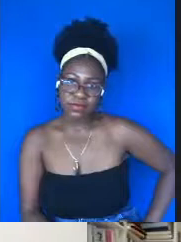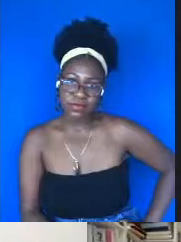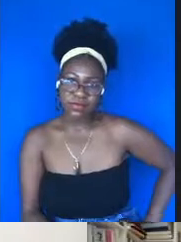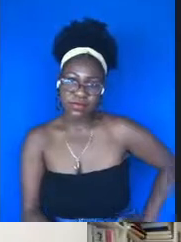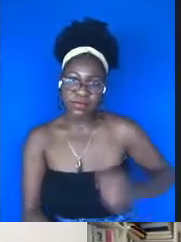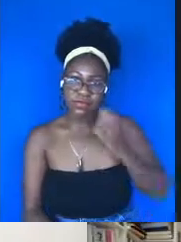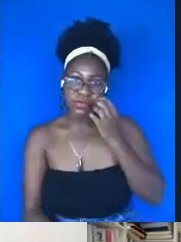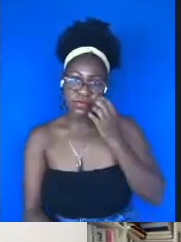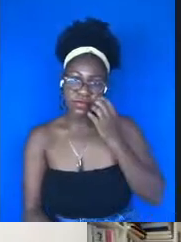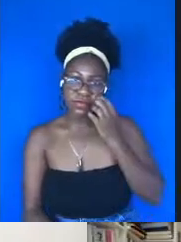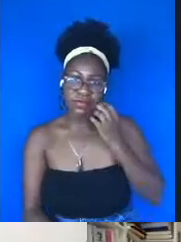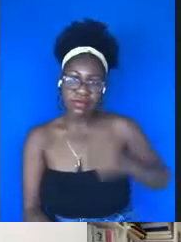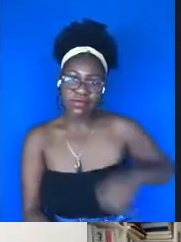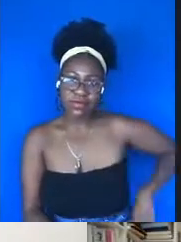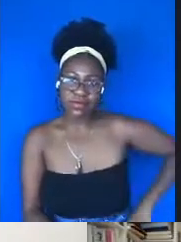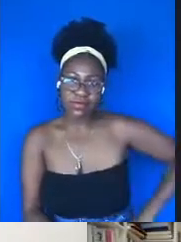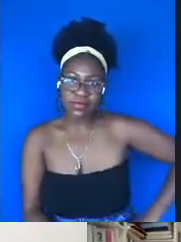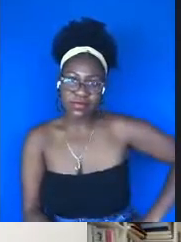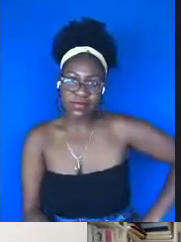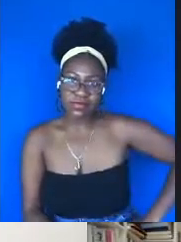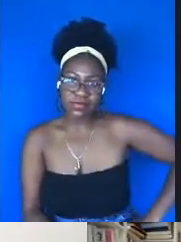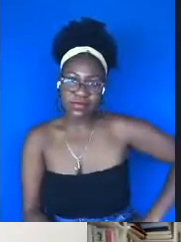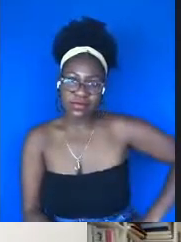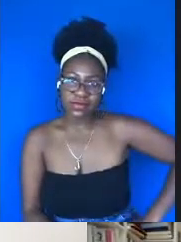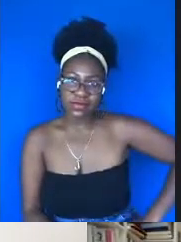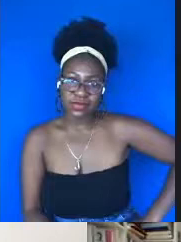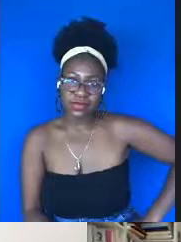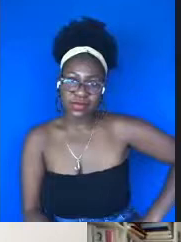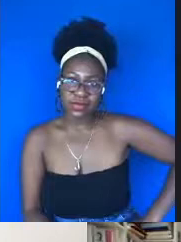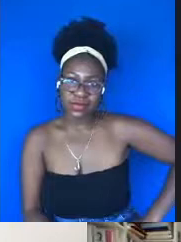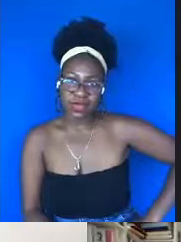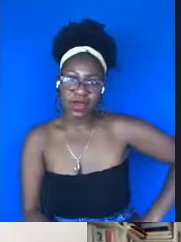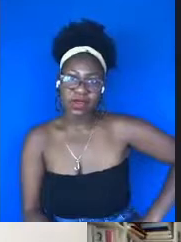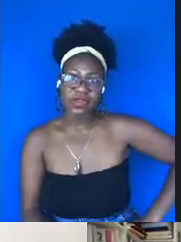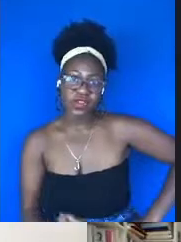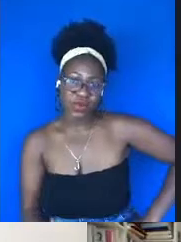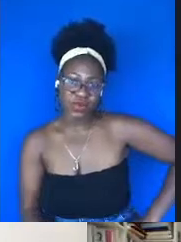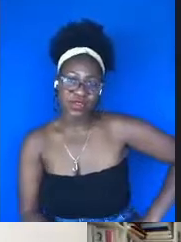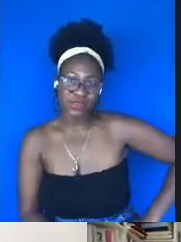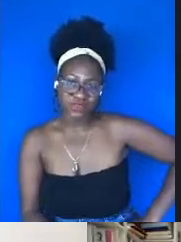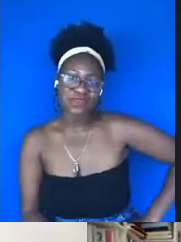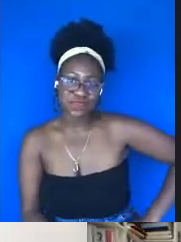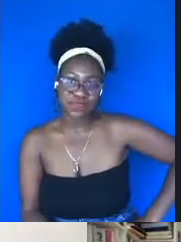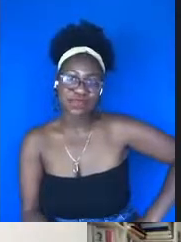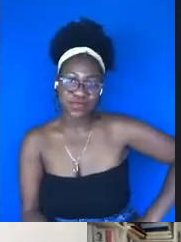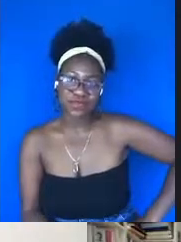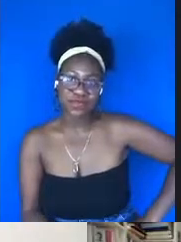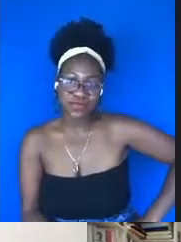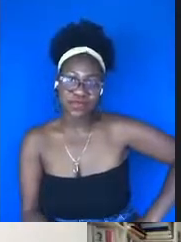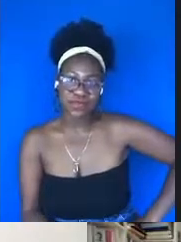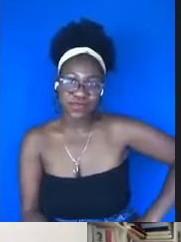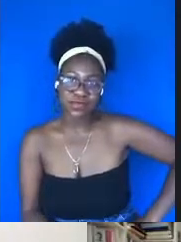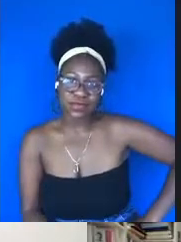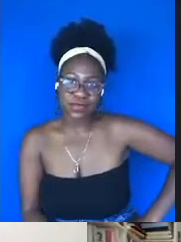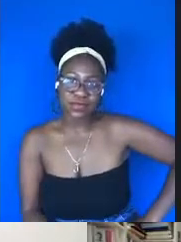shared this, but the three witches, well, all four witches in the play, under this, you know, supervision of our director,